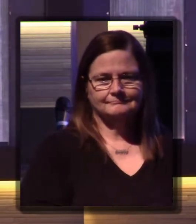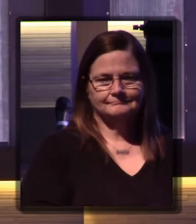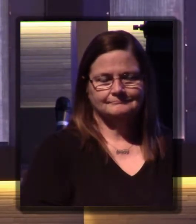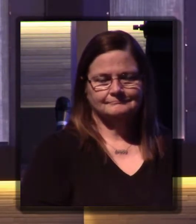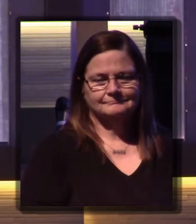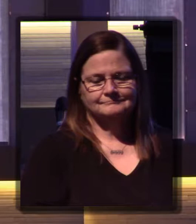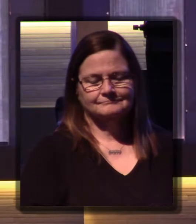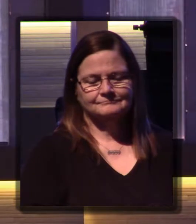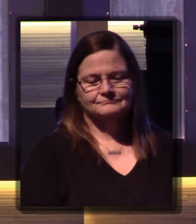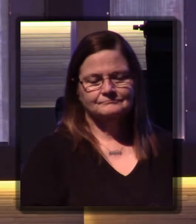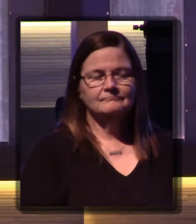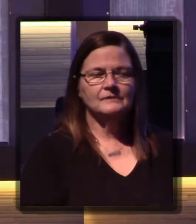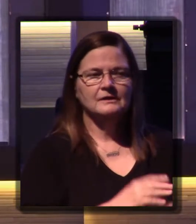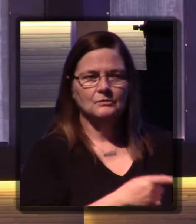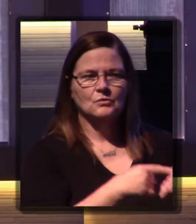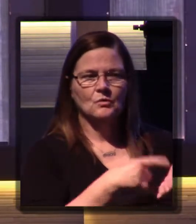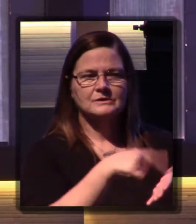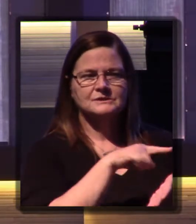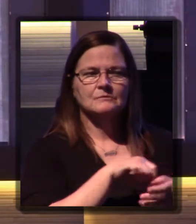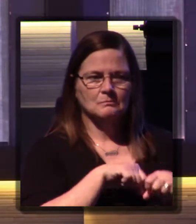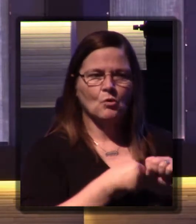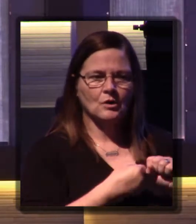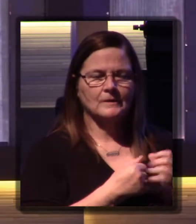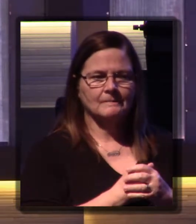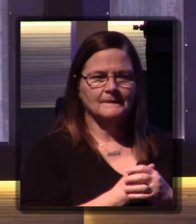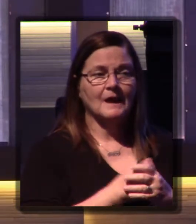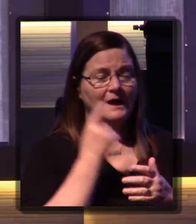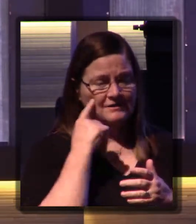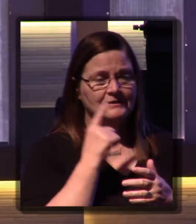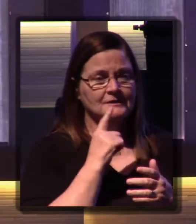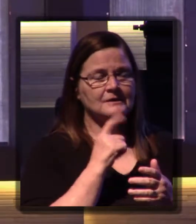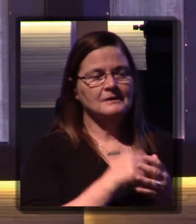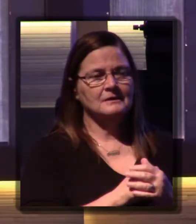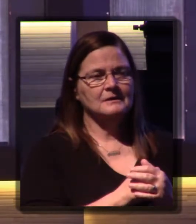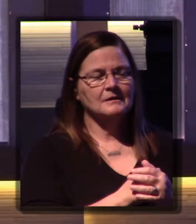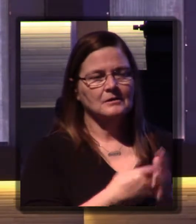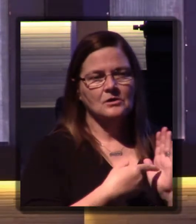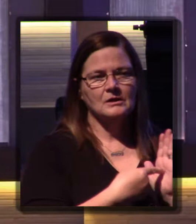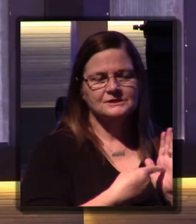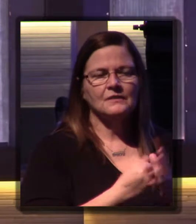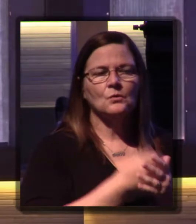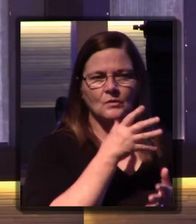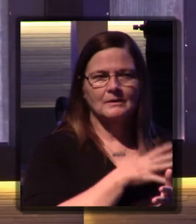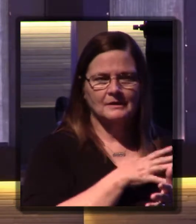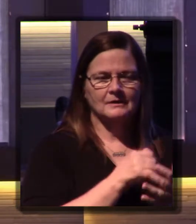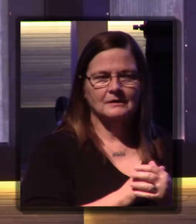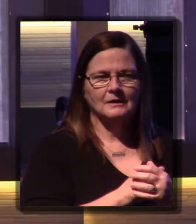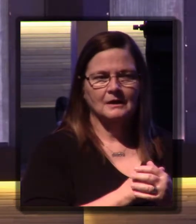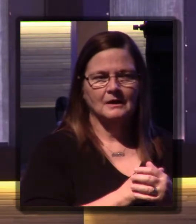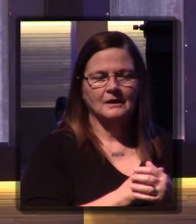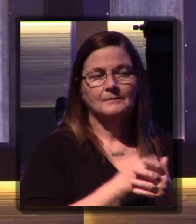to be short-lived. And he calls them to mourn. And so I think he picks on the women here not only because of their relationship to the men